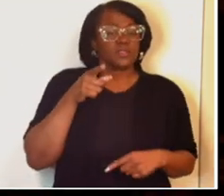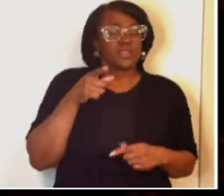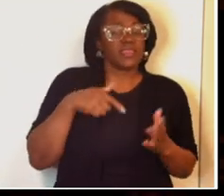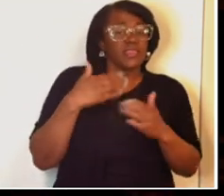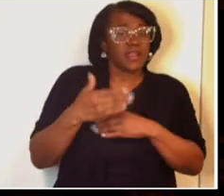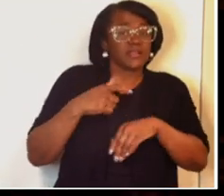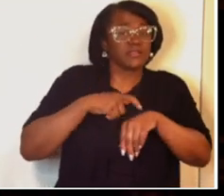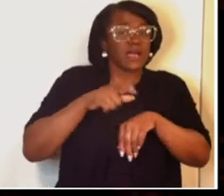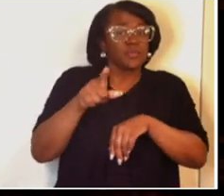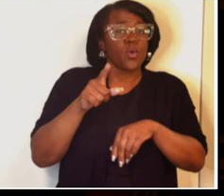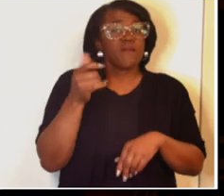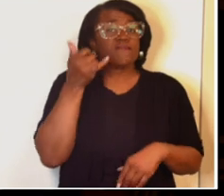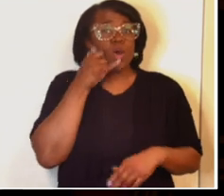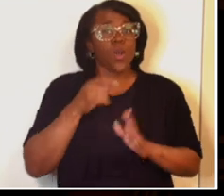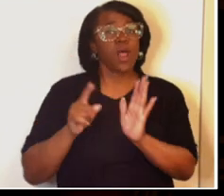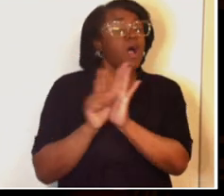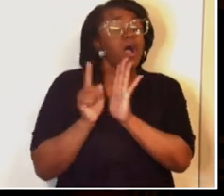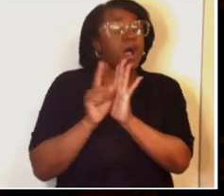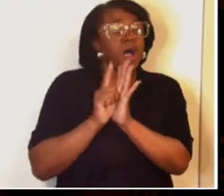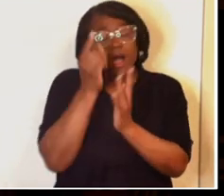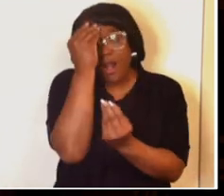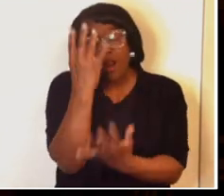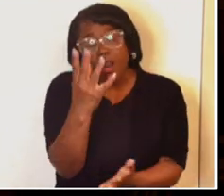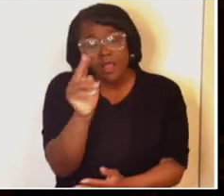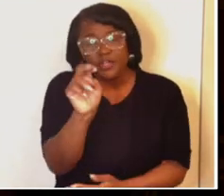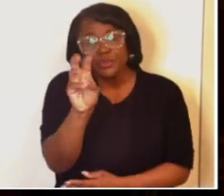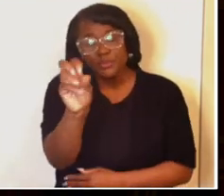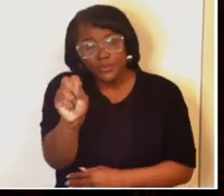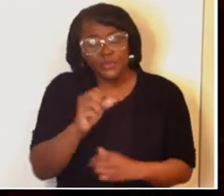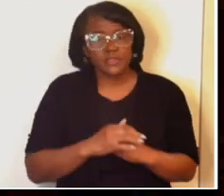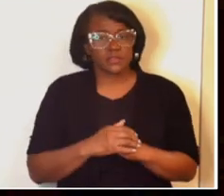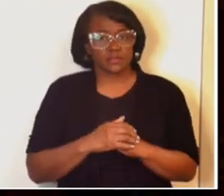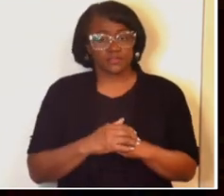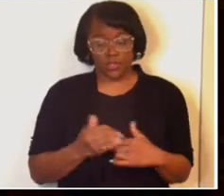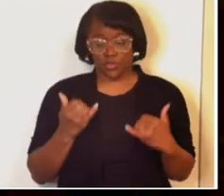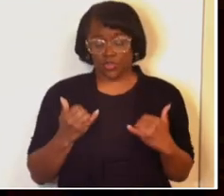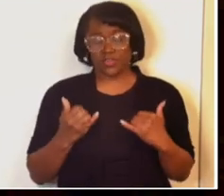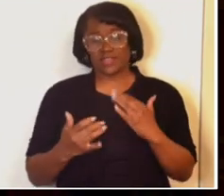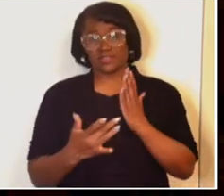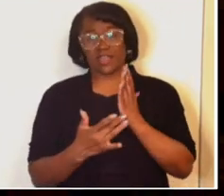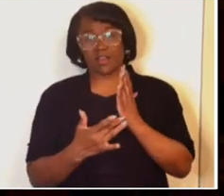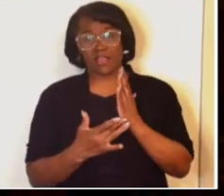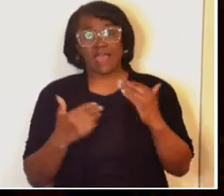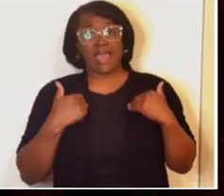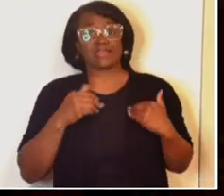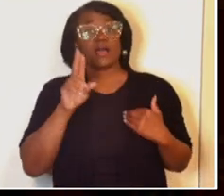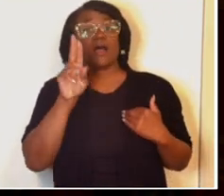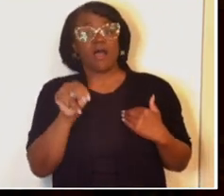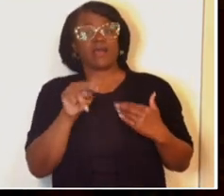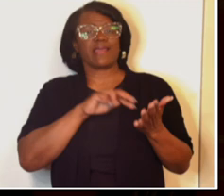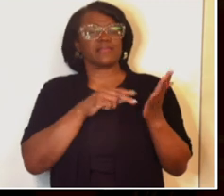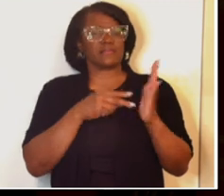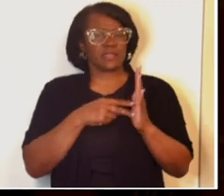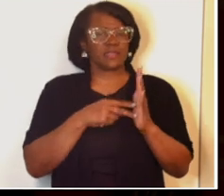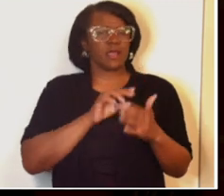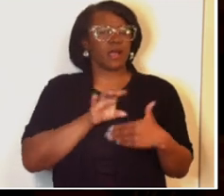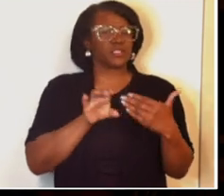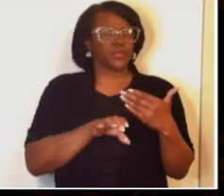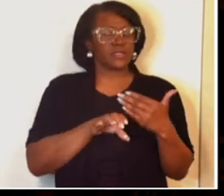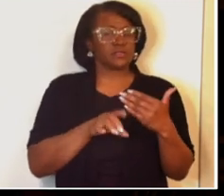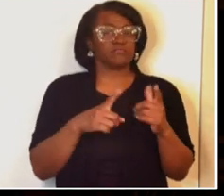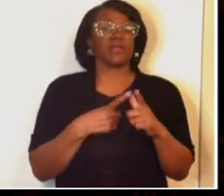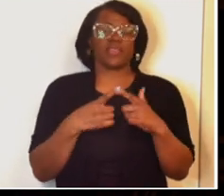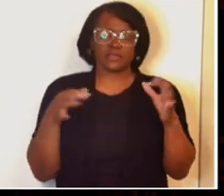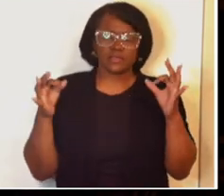with breaking news. If current technology has an unintended consequences, then they will definitely